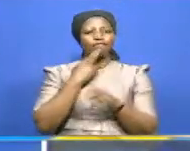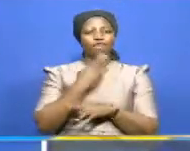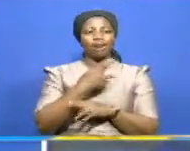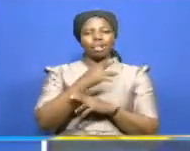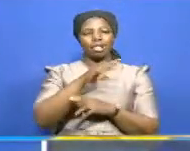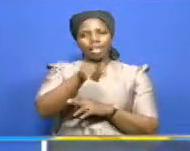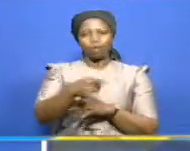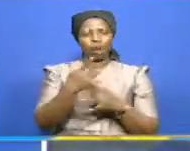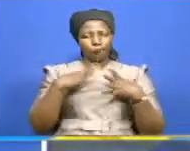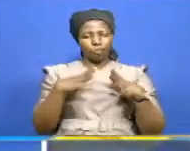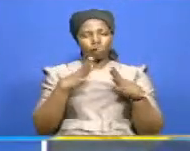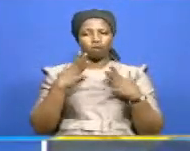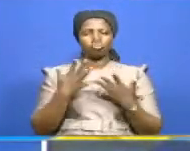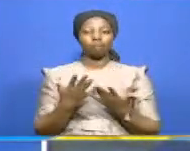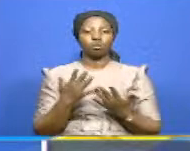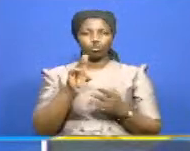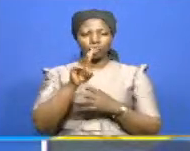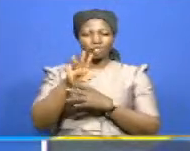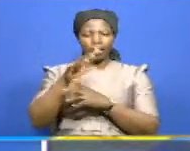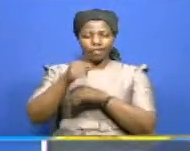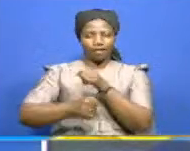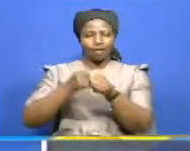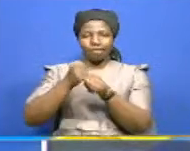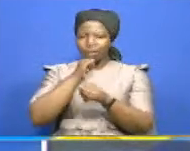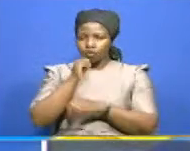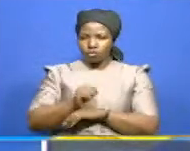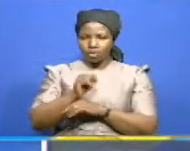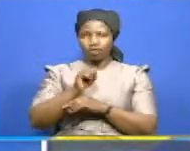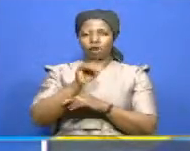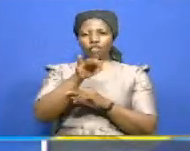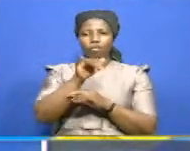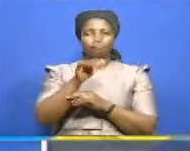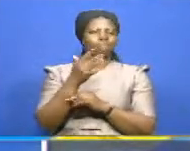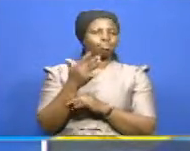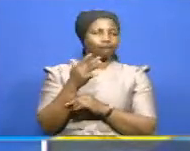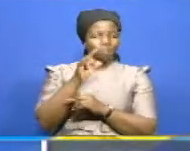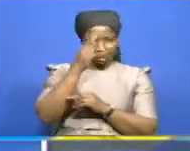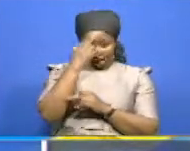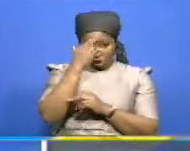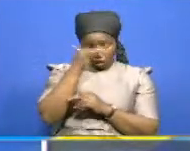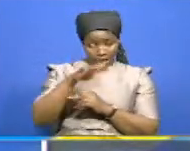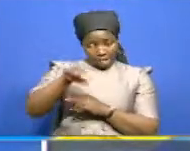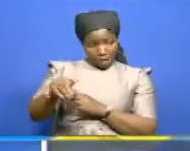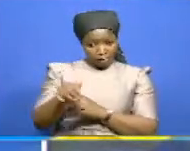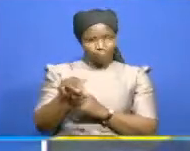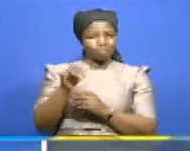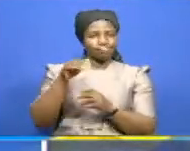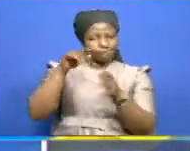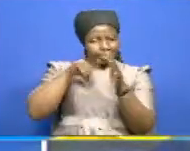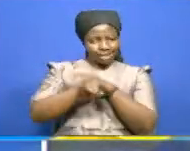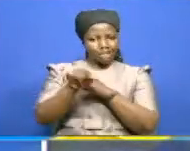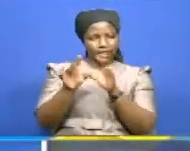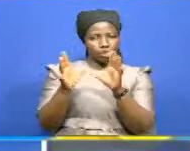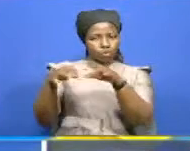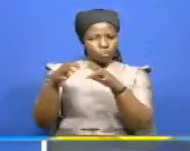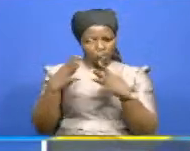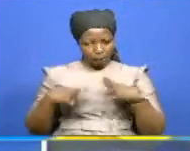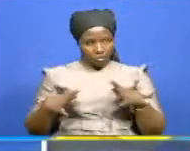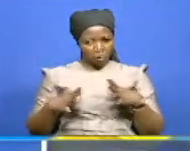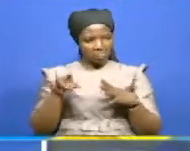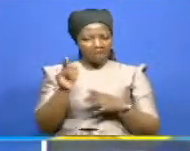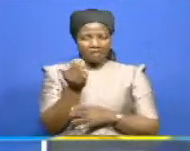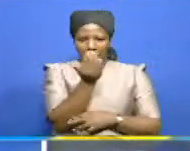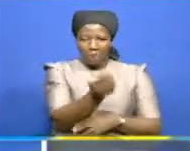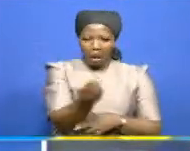people. 25-year-old Dan Kipkoech from Narok Town belongs to this group of people. But he is not your ordinary beggar,